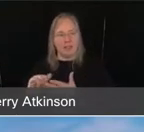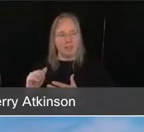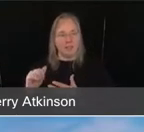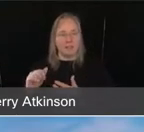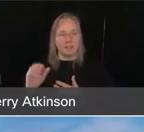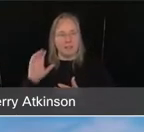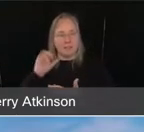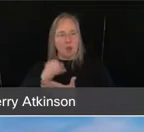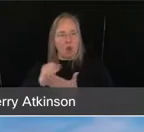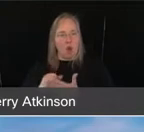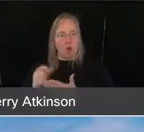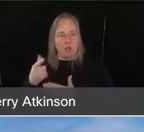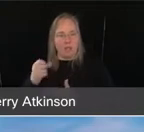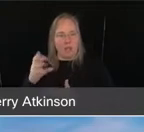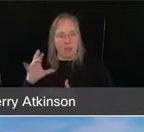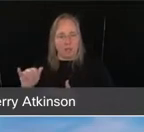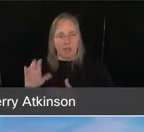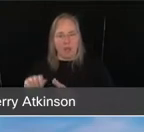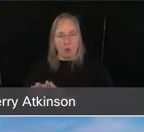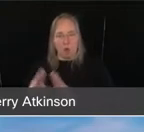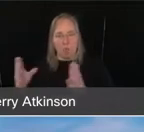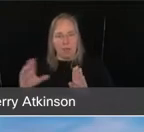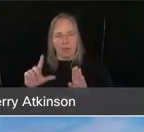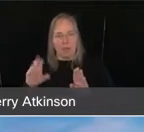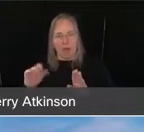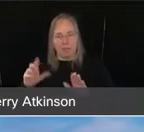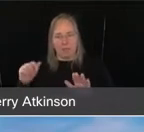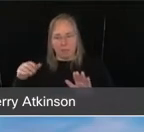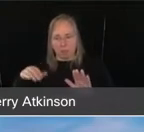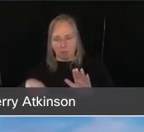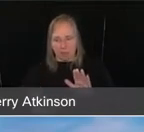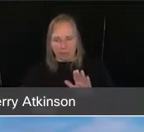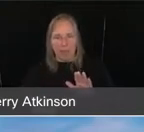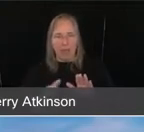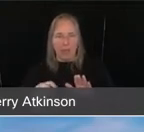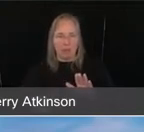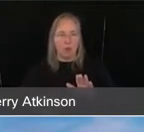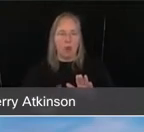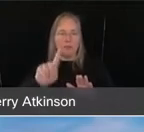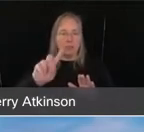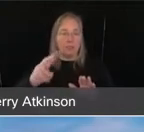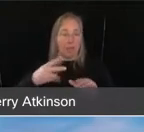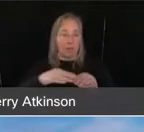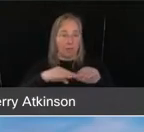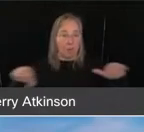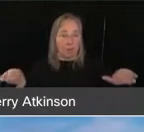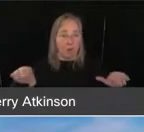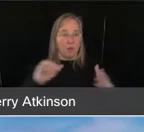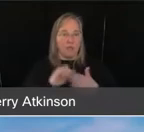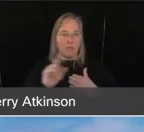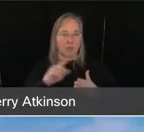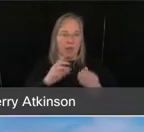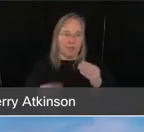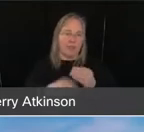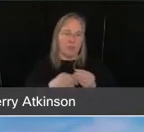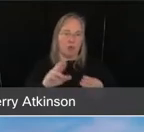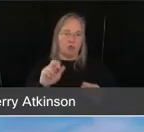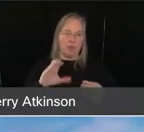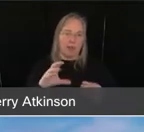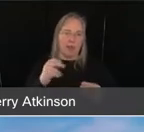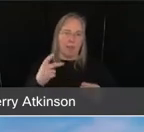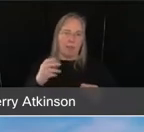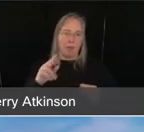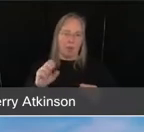and where you would kind of venture upstairs to the second floor, and then where additional rec and parks and